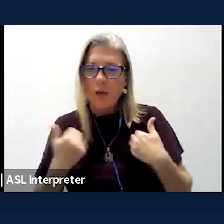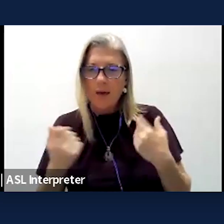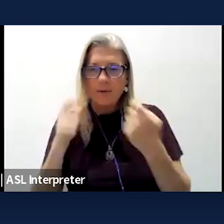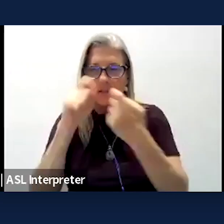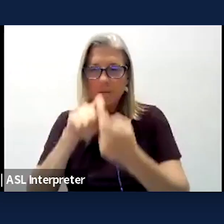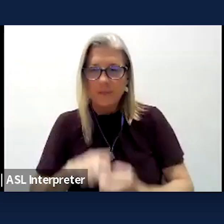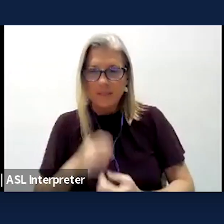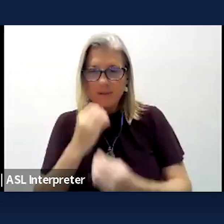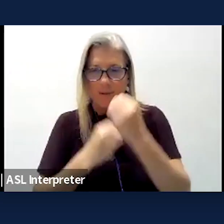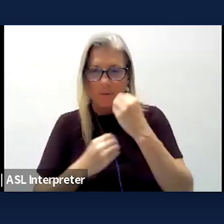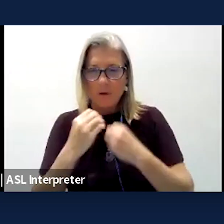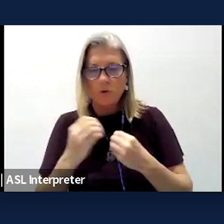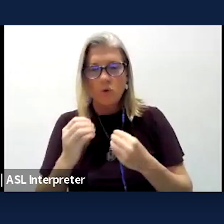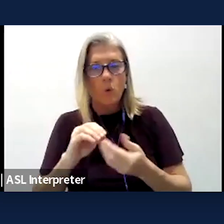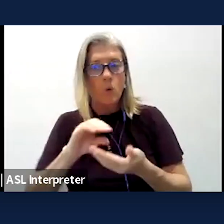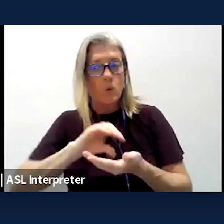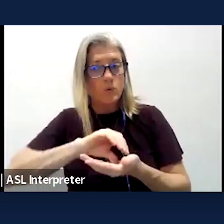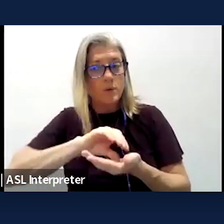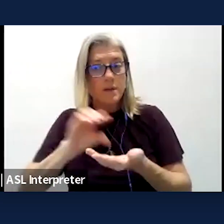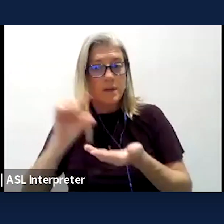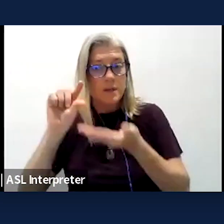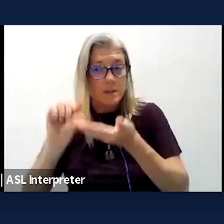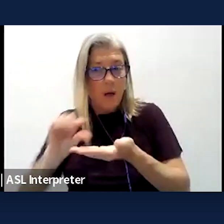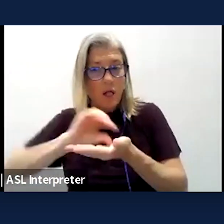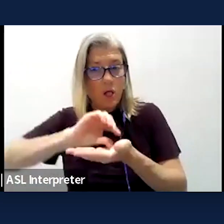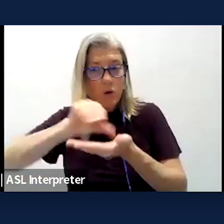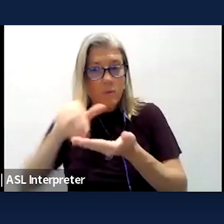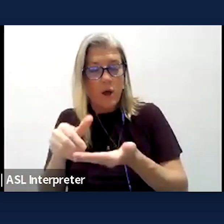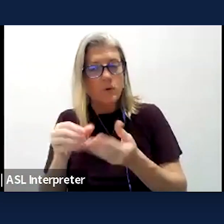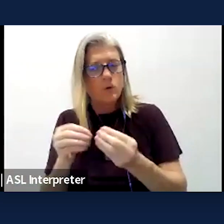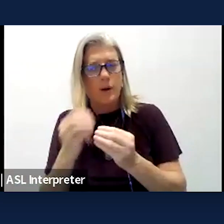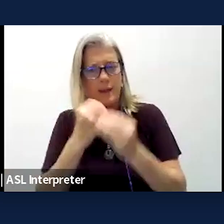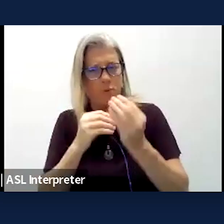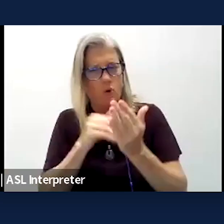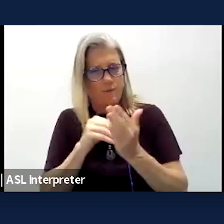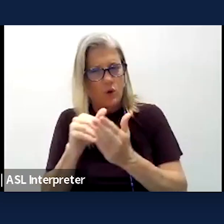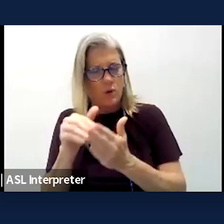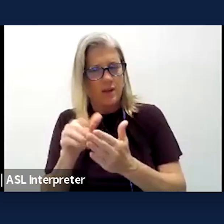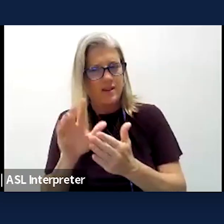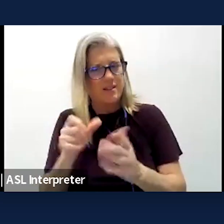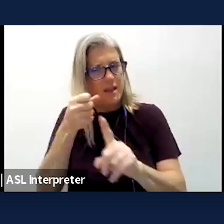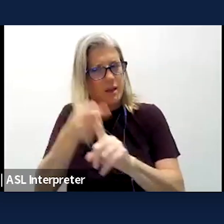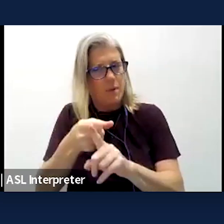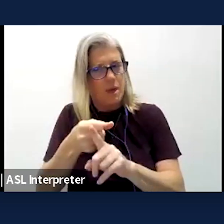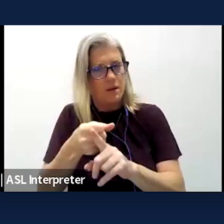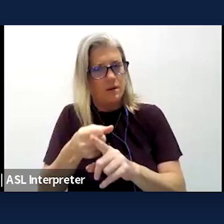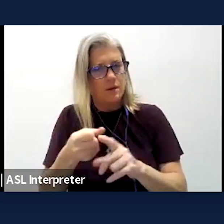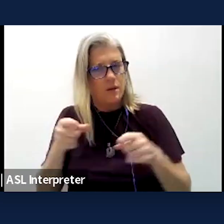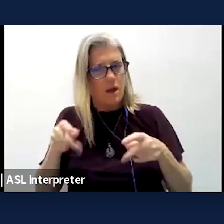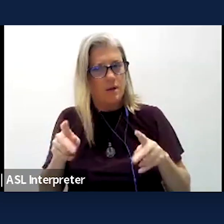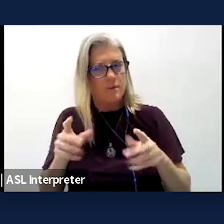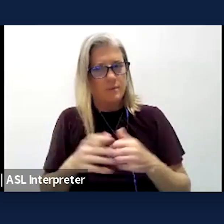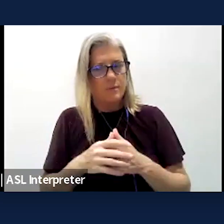meals or to eat smaller amounts over more frequently? Does that impact? Smaller, Um,